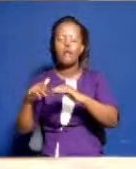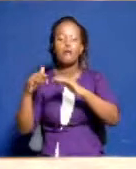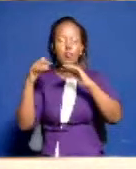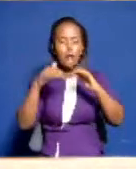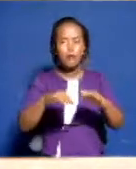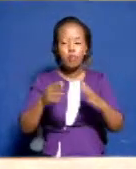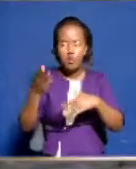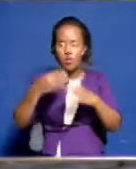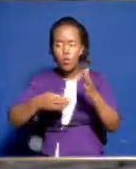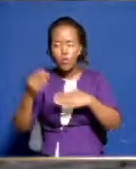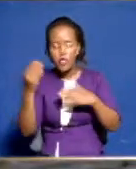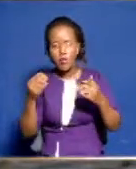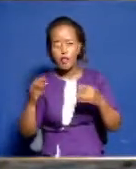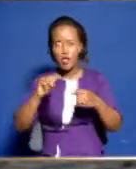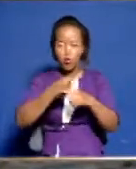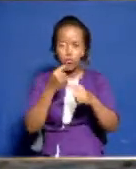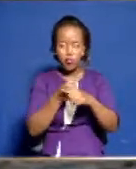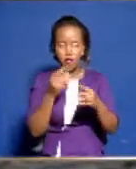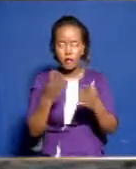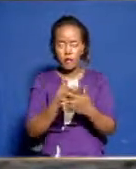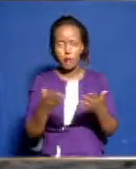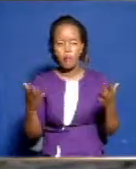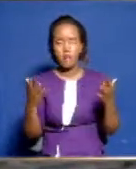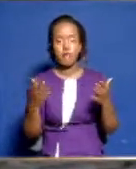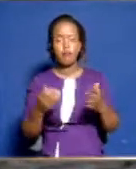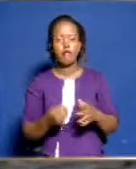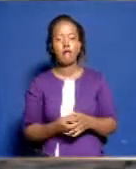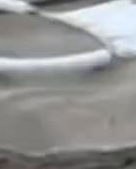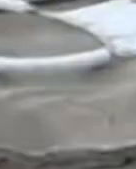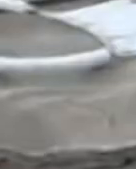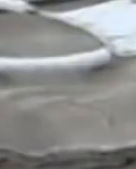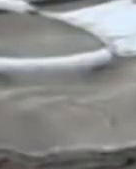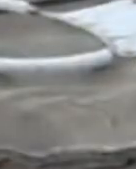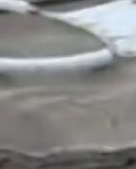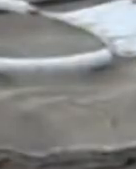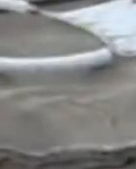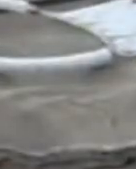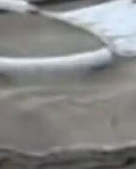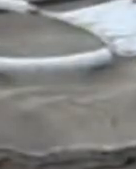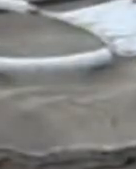beads. Patricia Wedera for Channel 1 News.